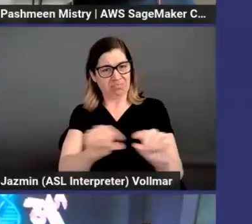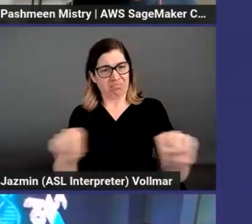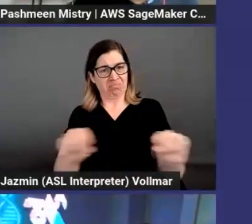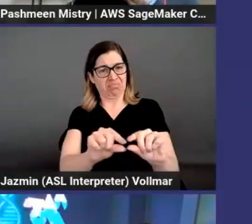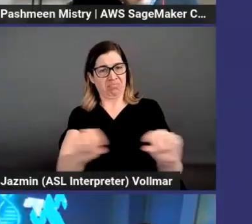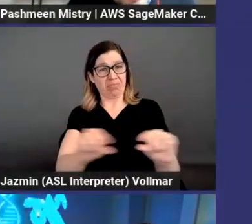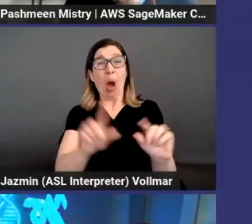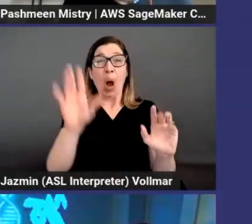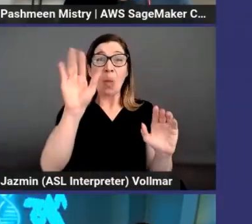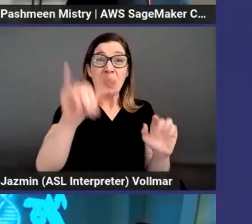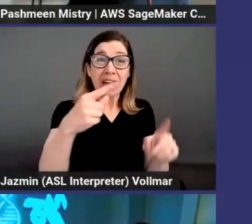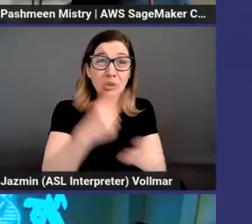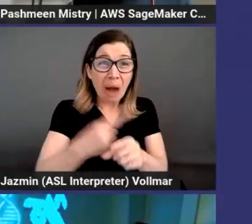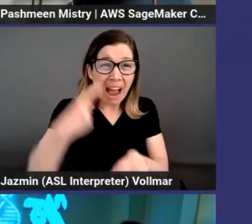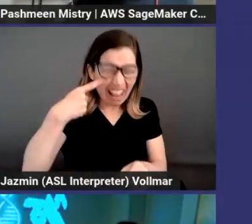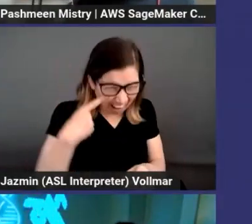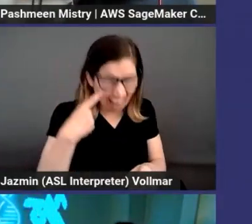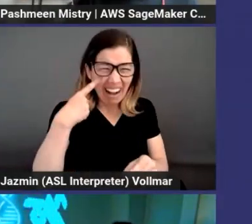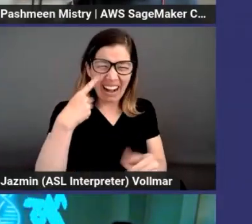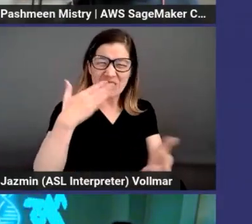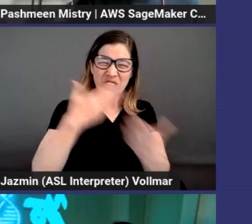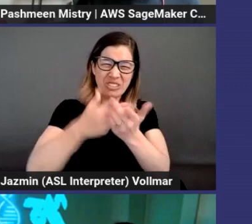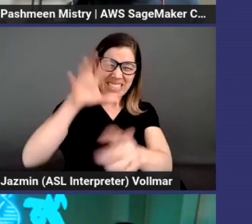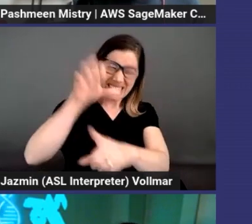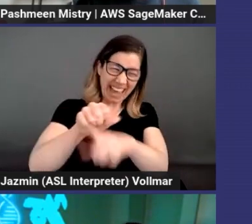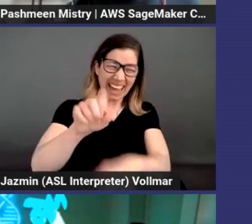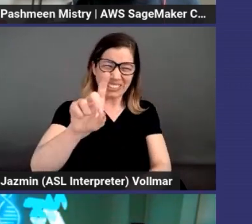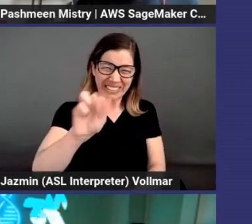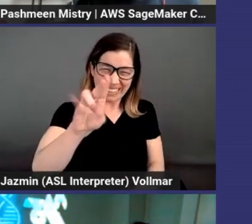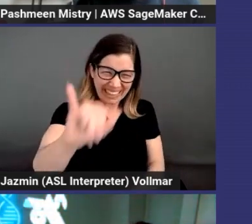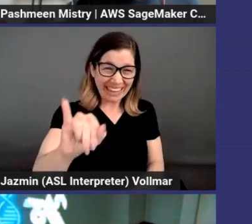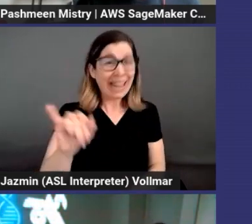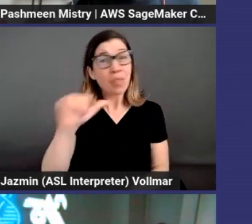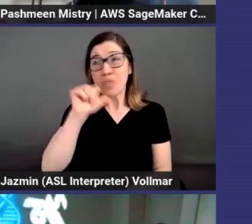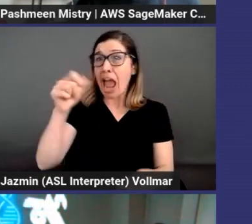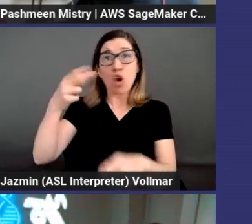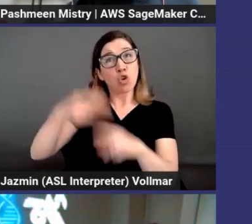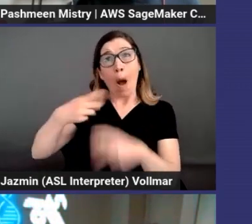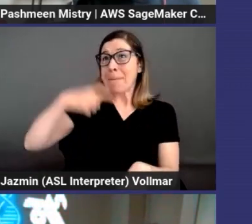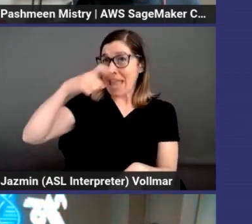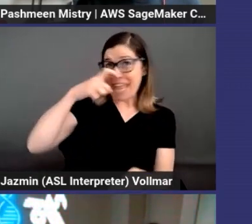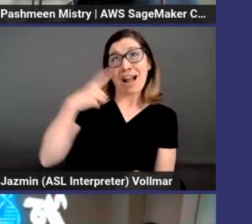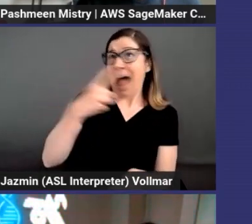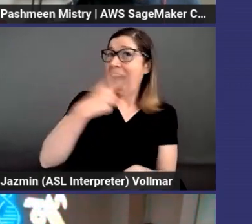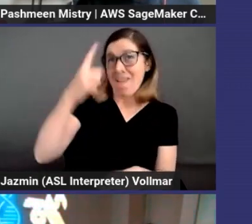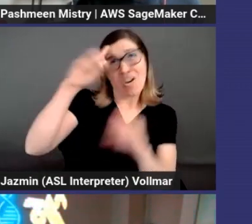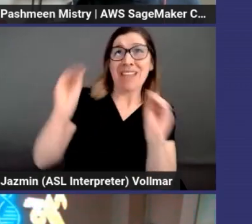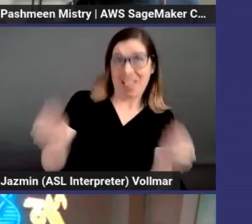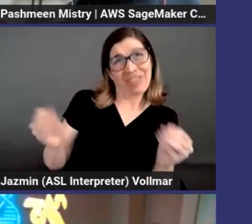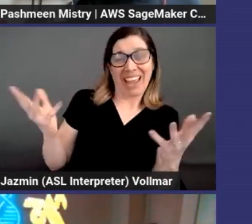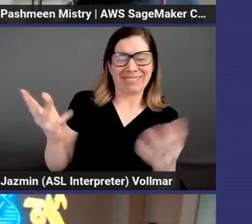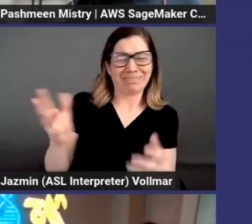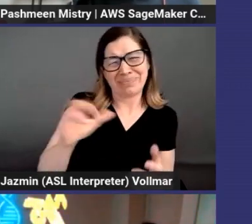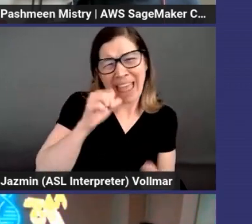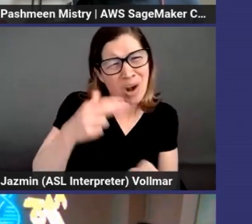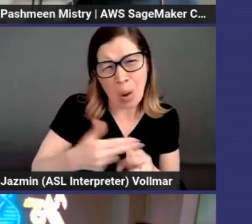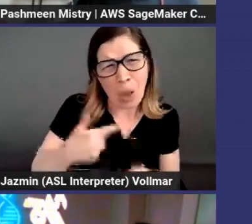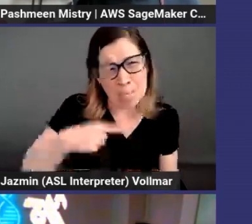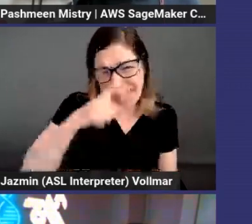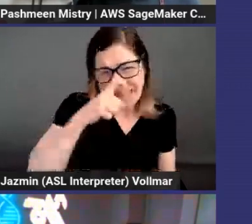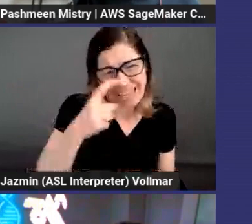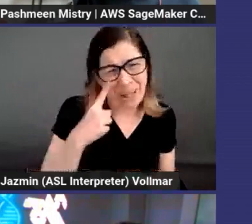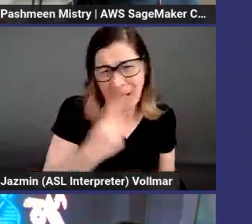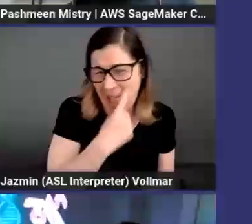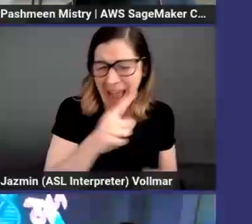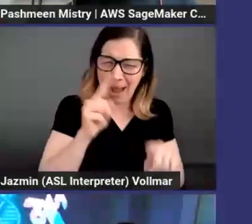good eye, Danny. Hey, they don't call me Eagle Eyes for nothing. They don't call me that at all. That's